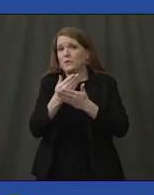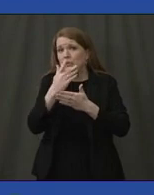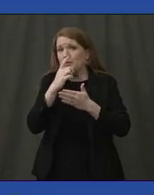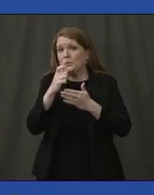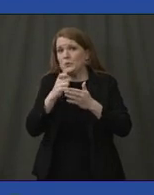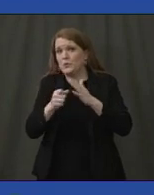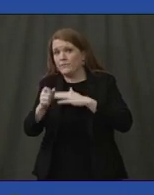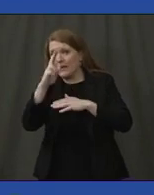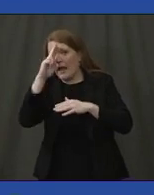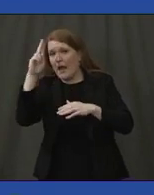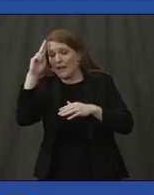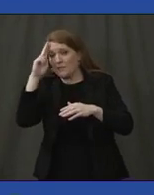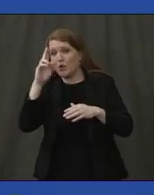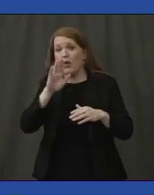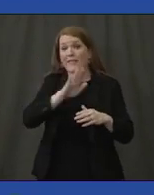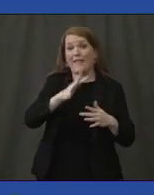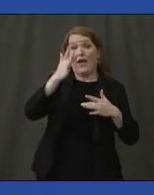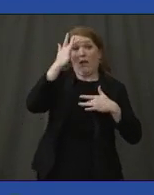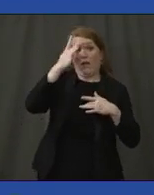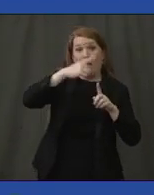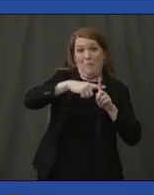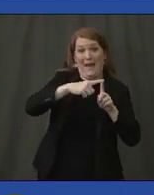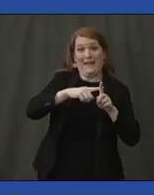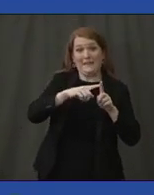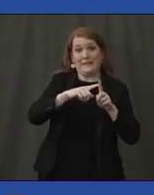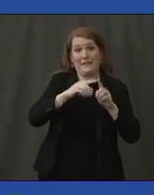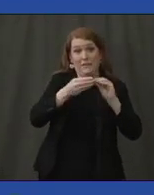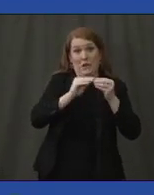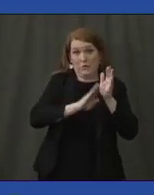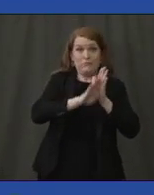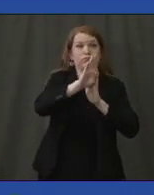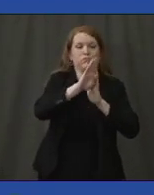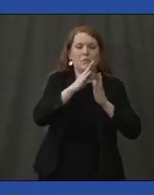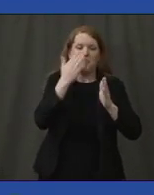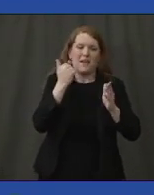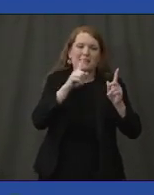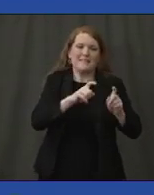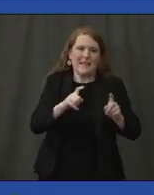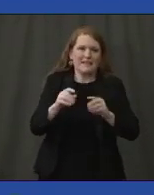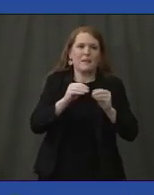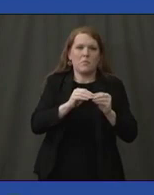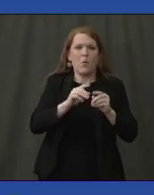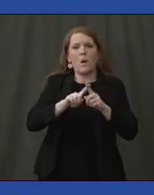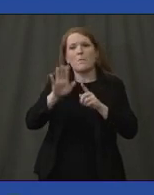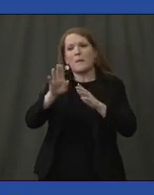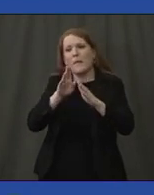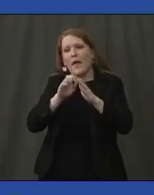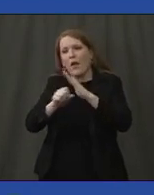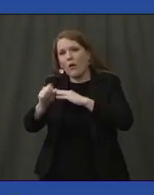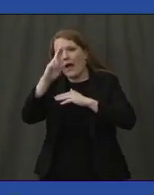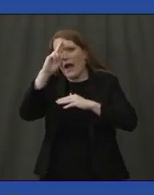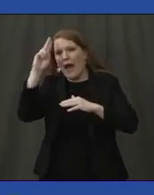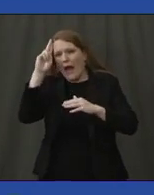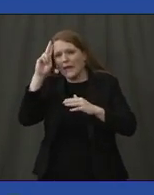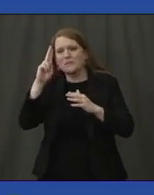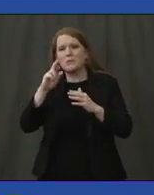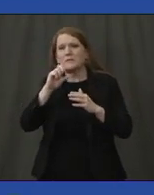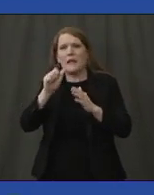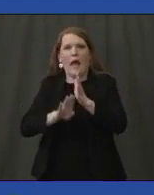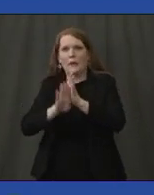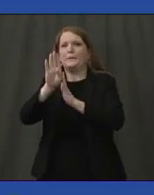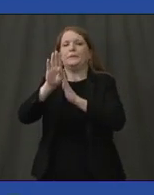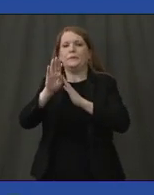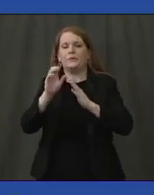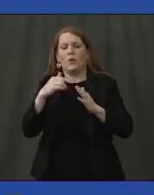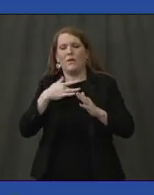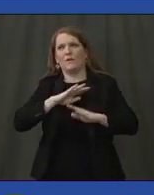lot, in part reflective of testing, their hospitalizations are going up modestly, again, which gives us time to